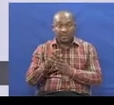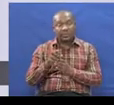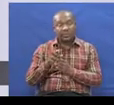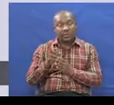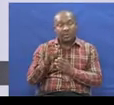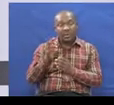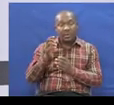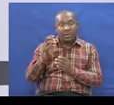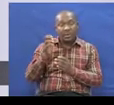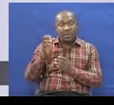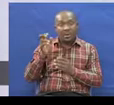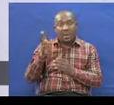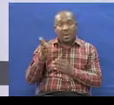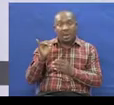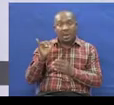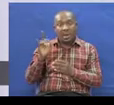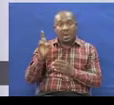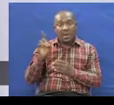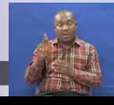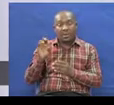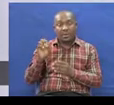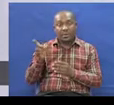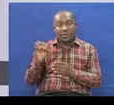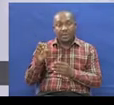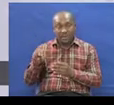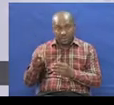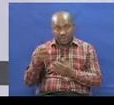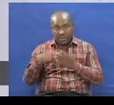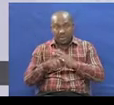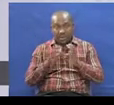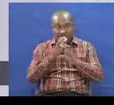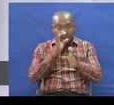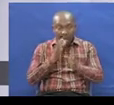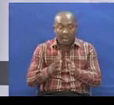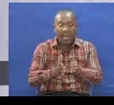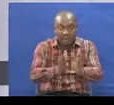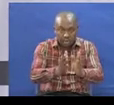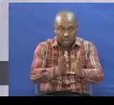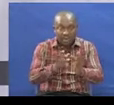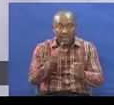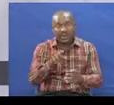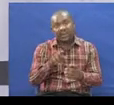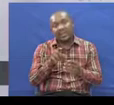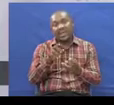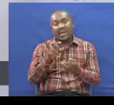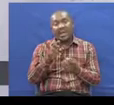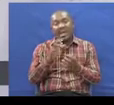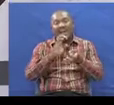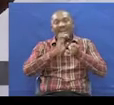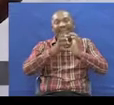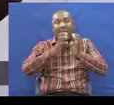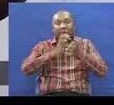of metal with dilute acid. Reaction of metal with the dilute acid.